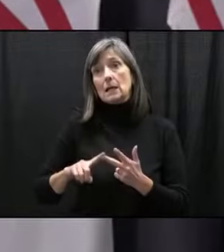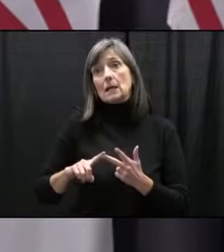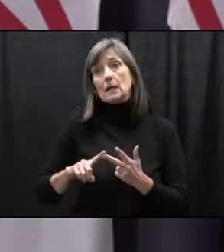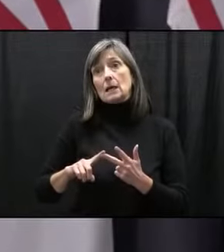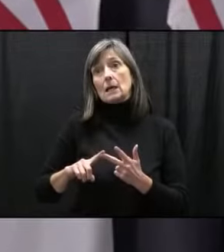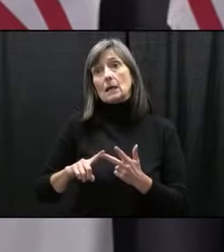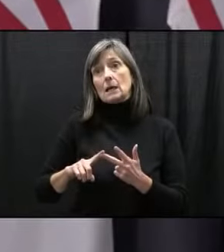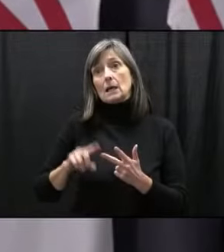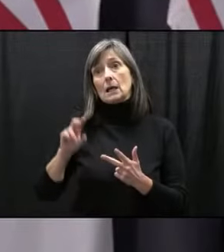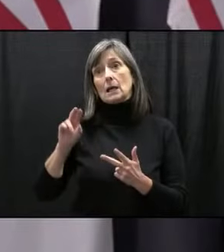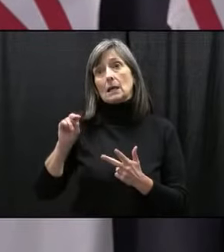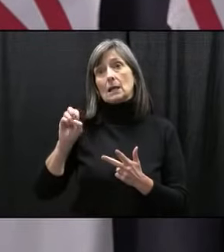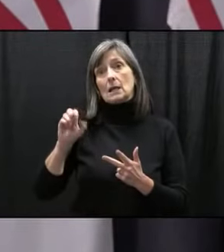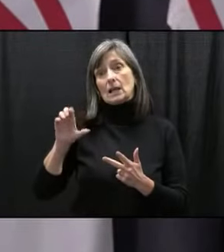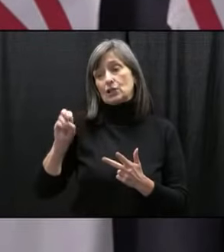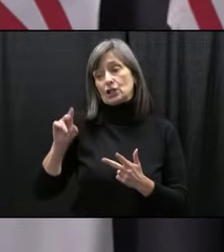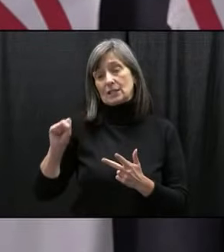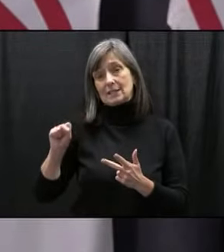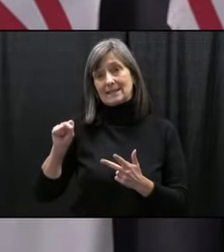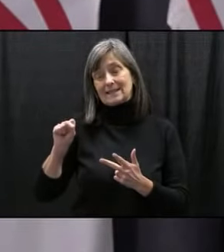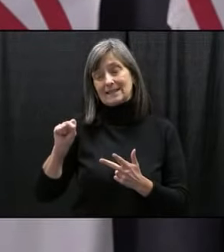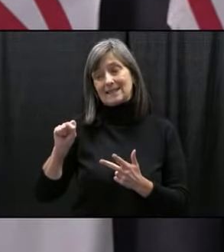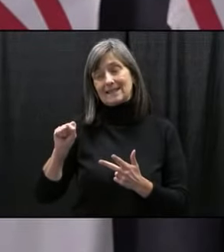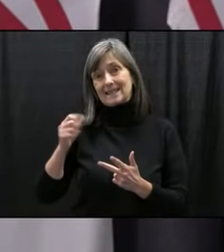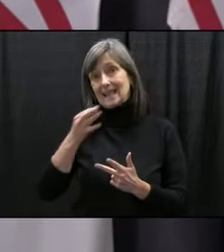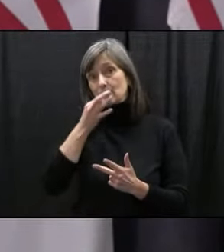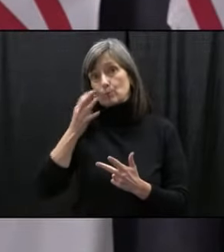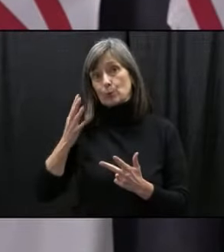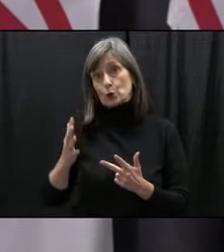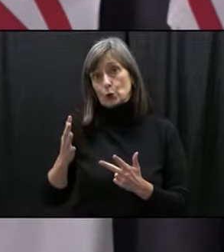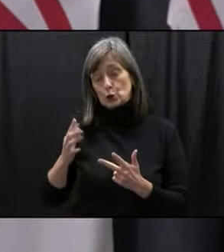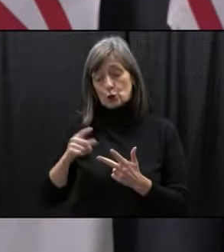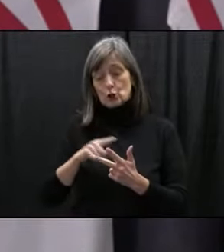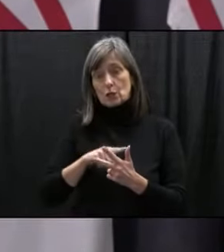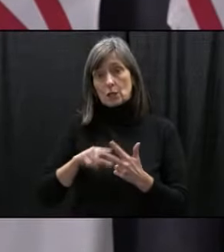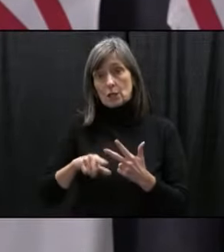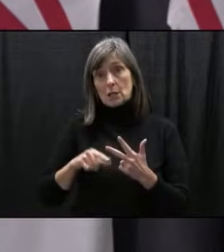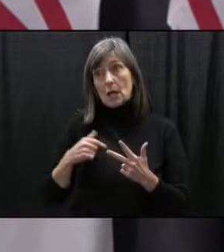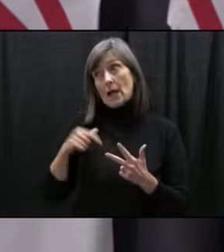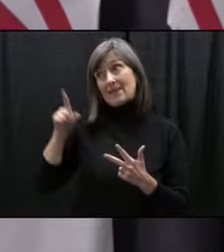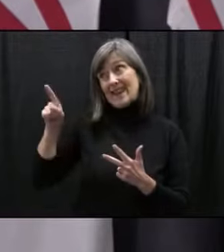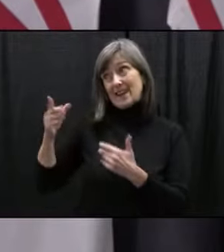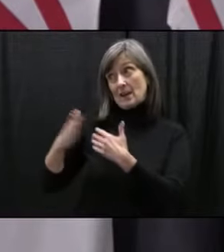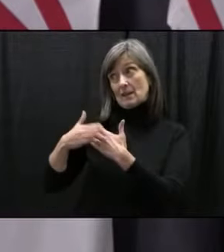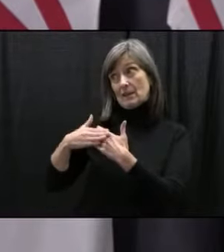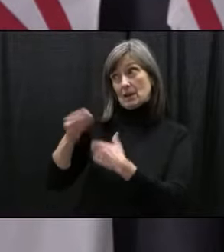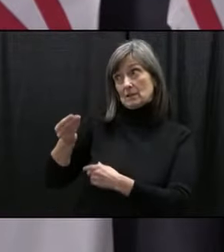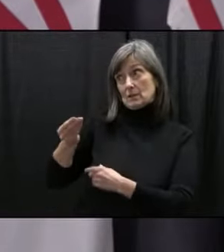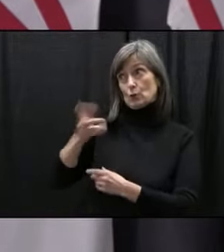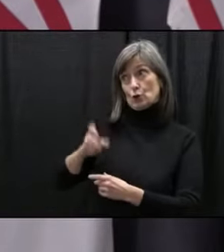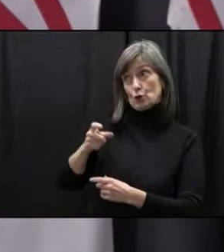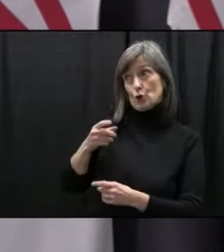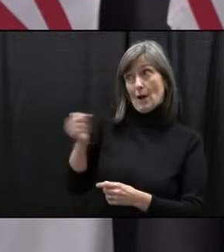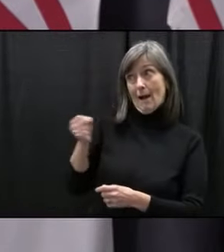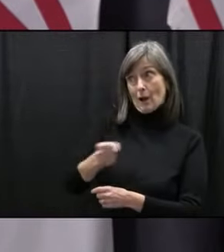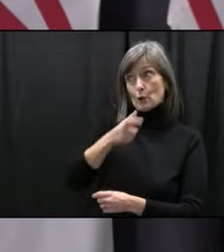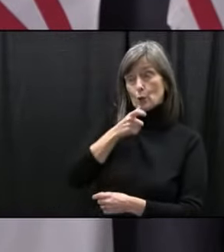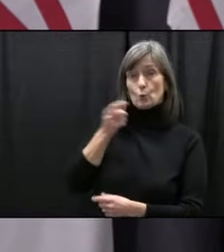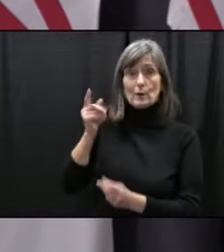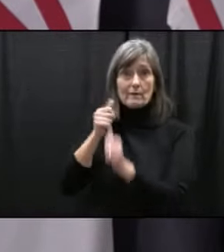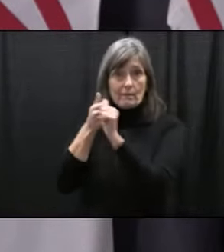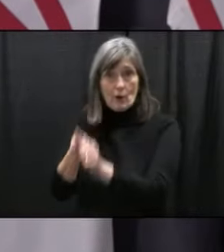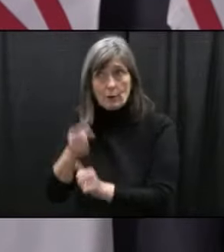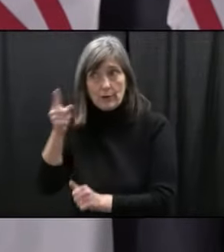and NELCHI's experts, and we have retained the people that they've advised, frankly, and